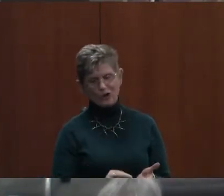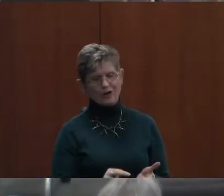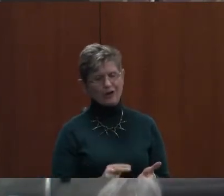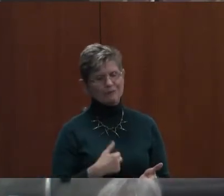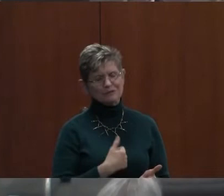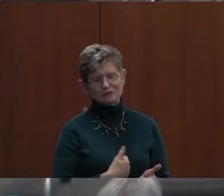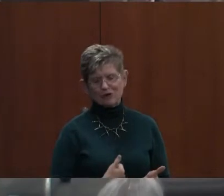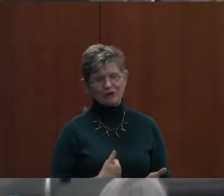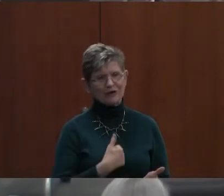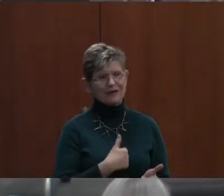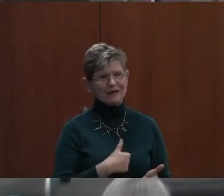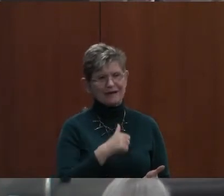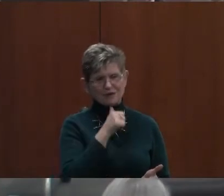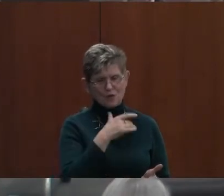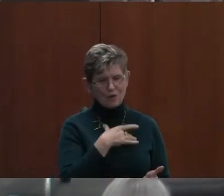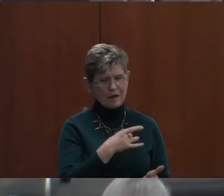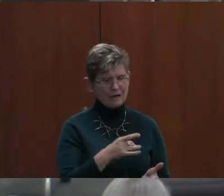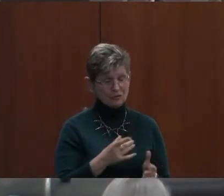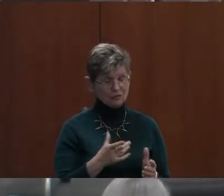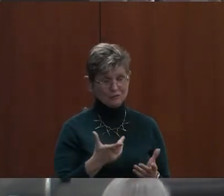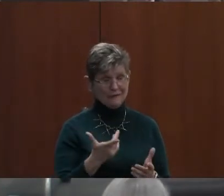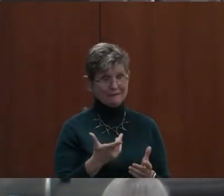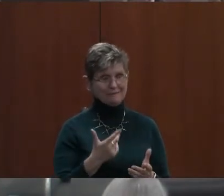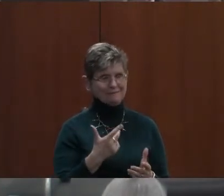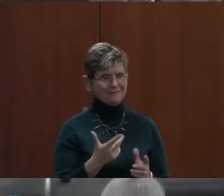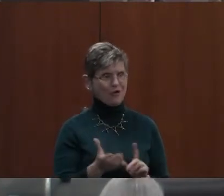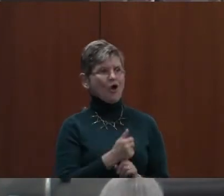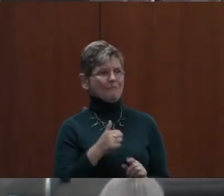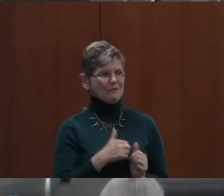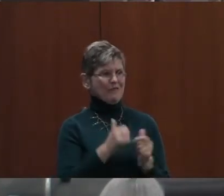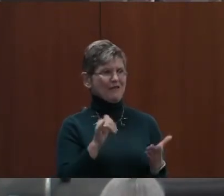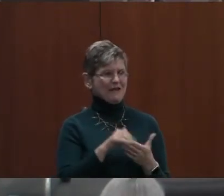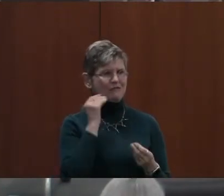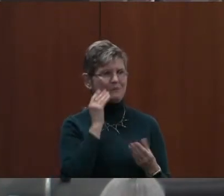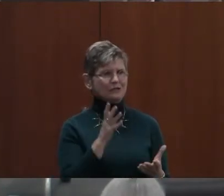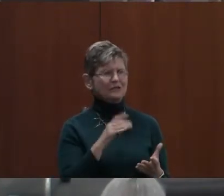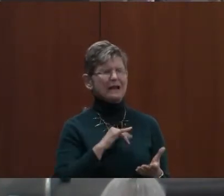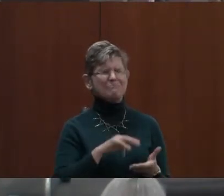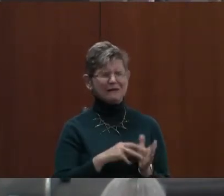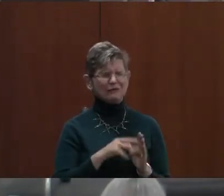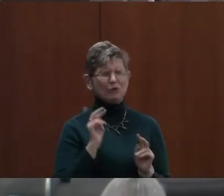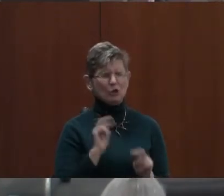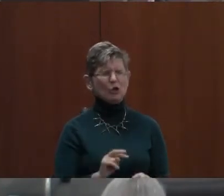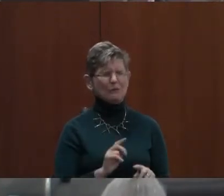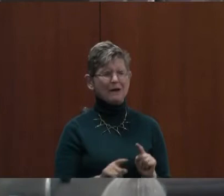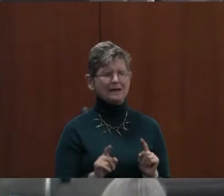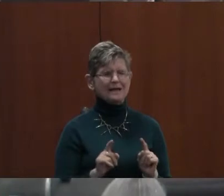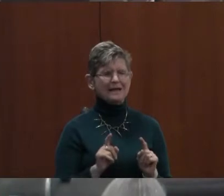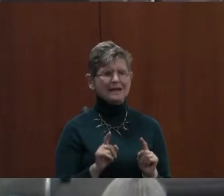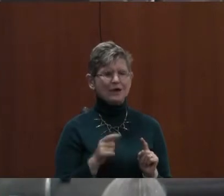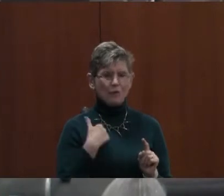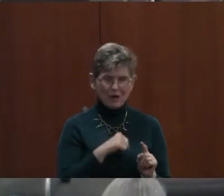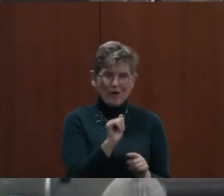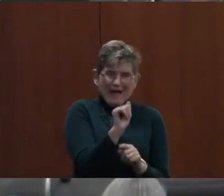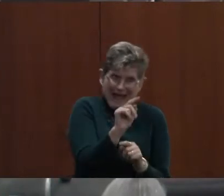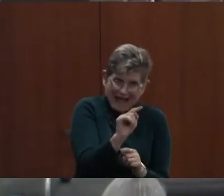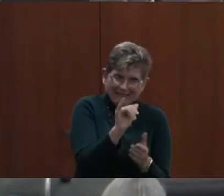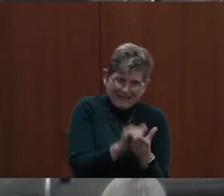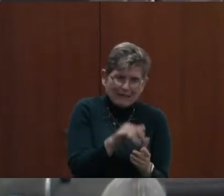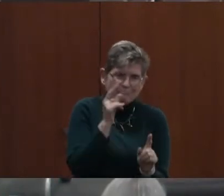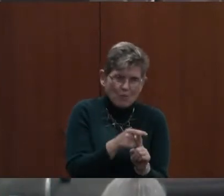I'm sorry. I don't like to be caught without that information. I meant to look that up, but we're right at that